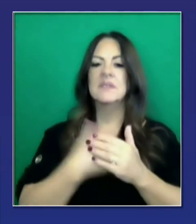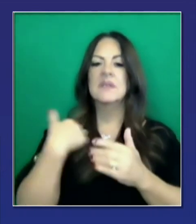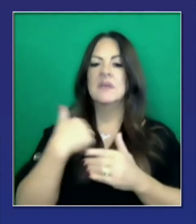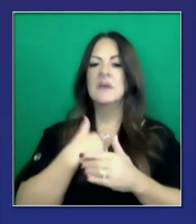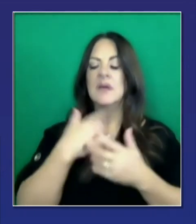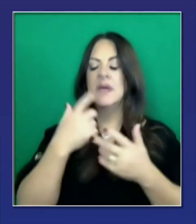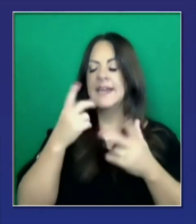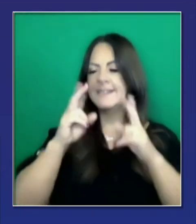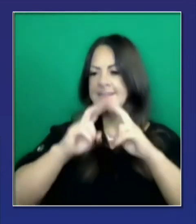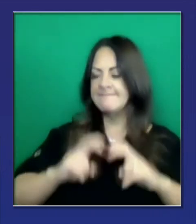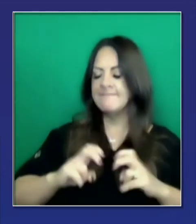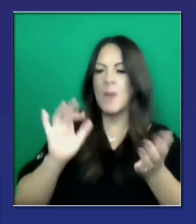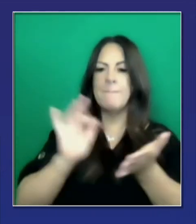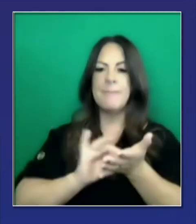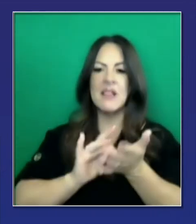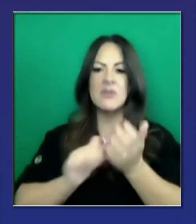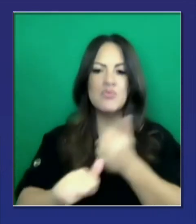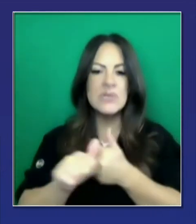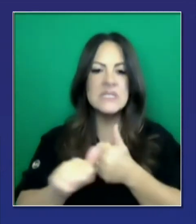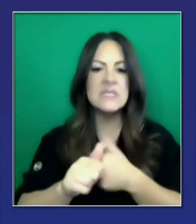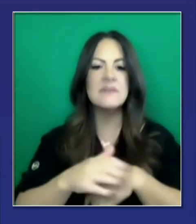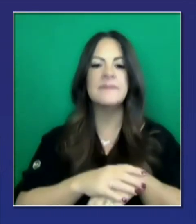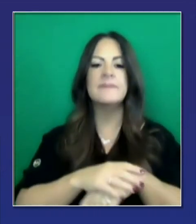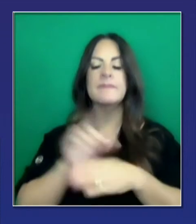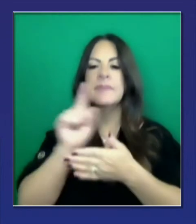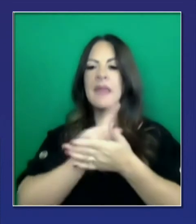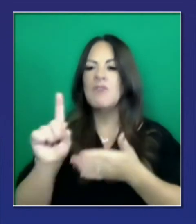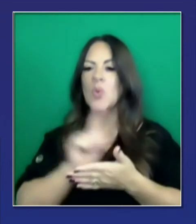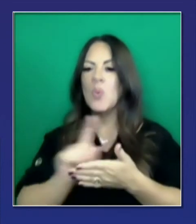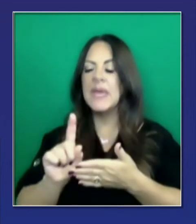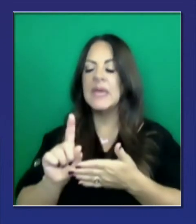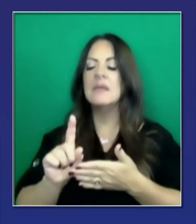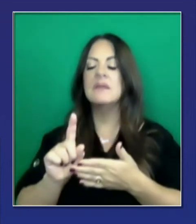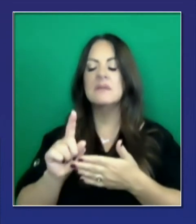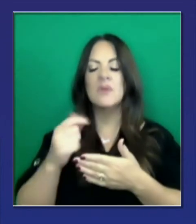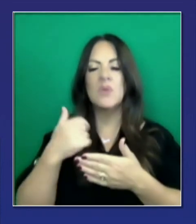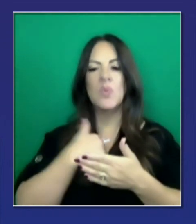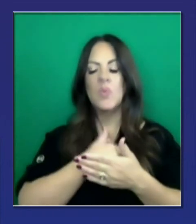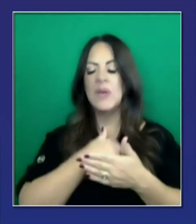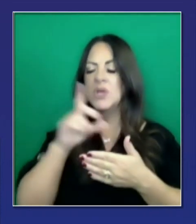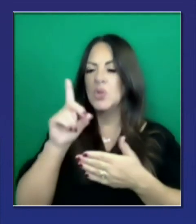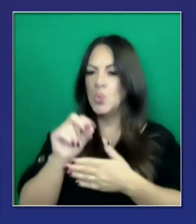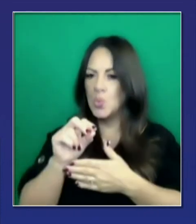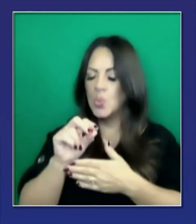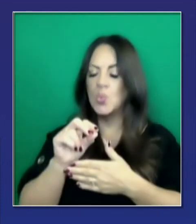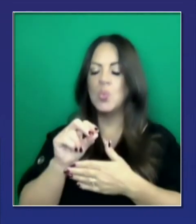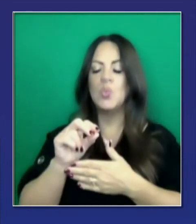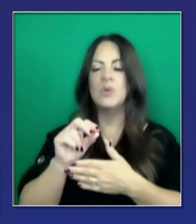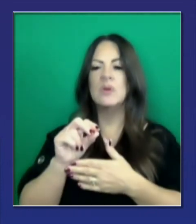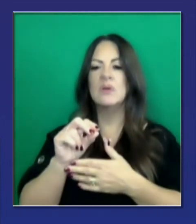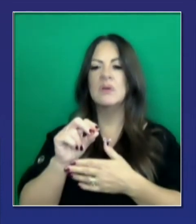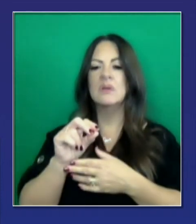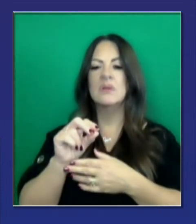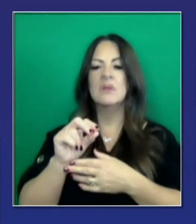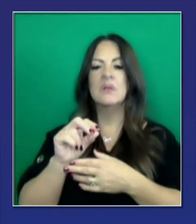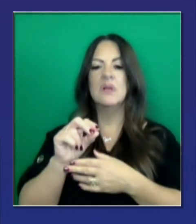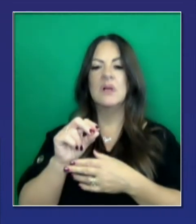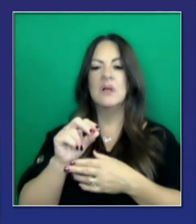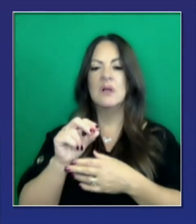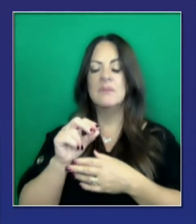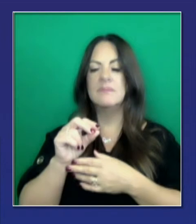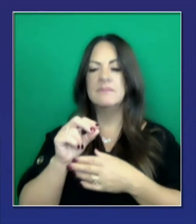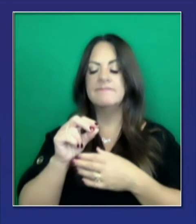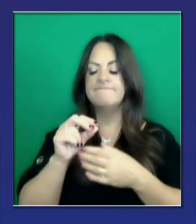medical risk, and I, on a weekly basis, without exception, spend hours and hours and hours going through